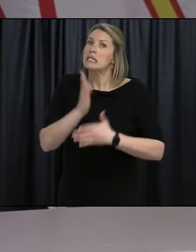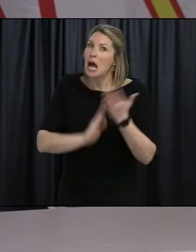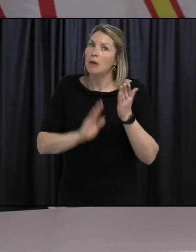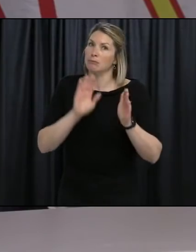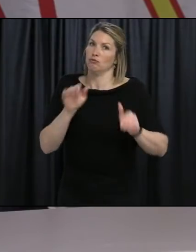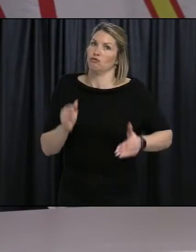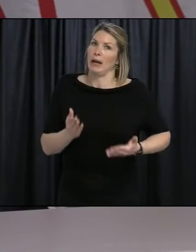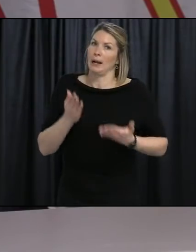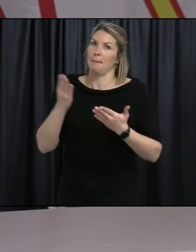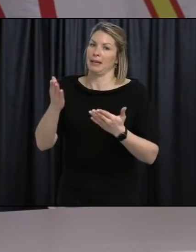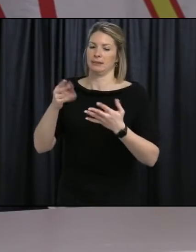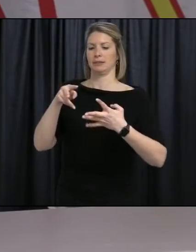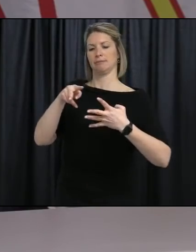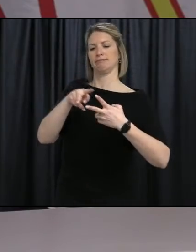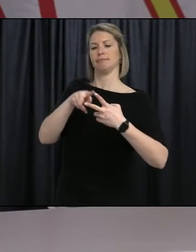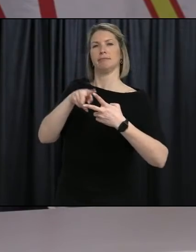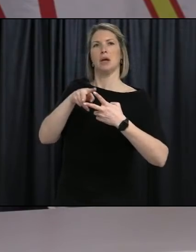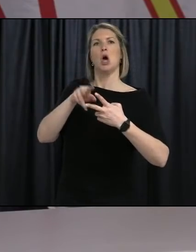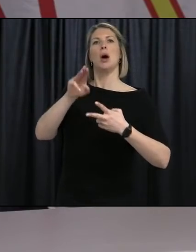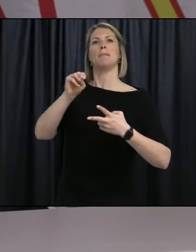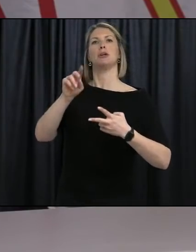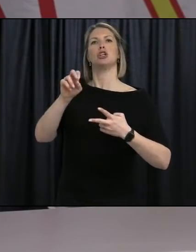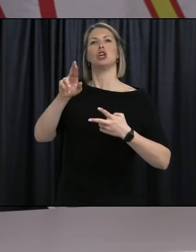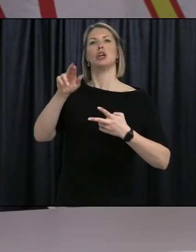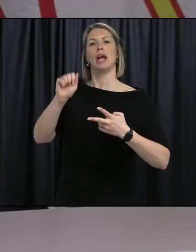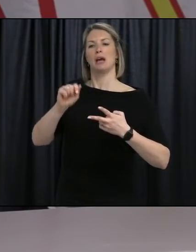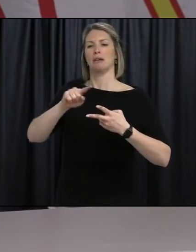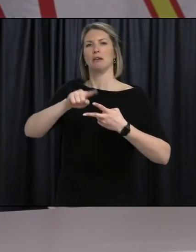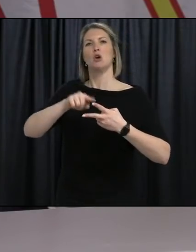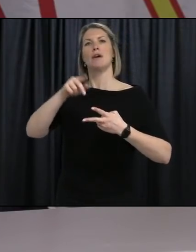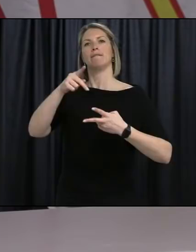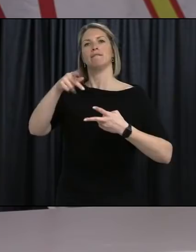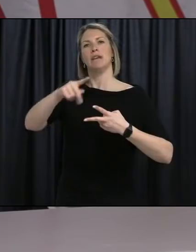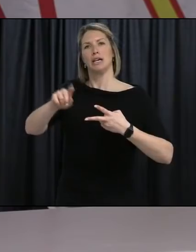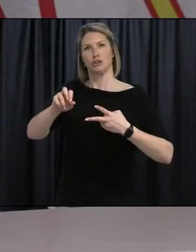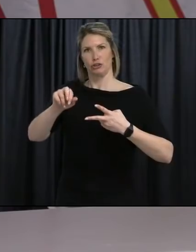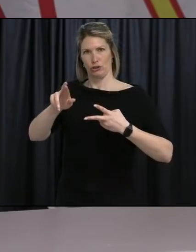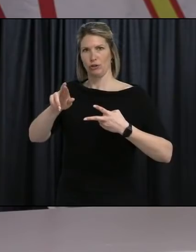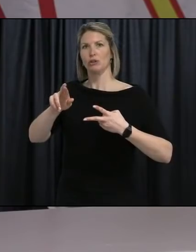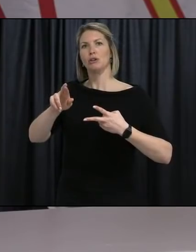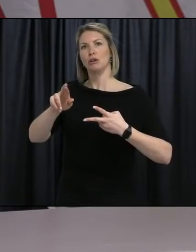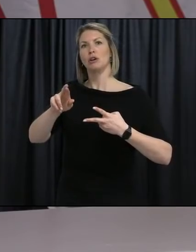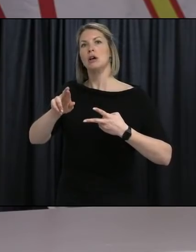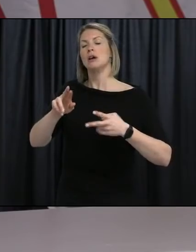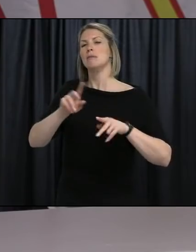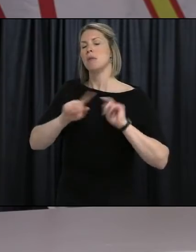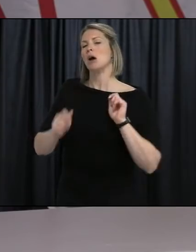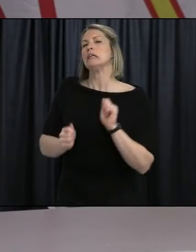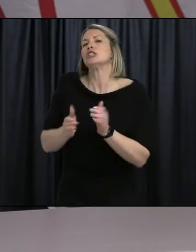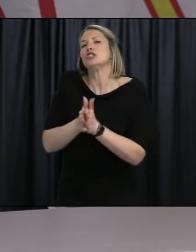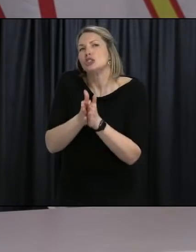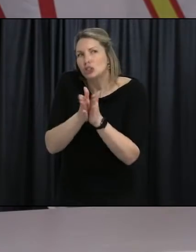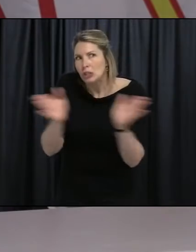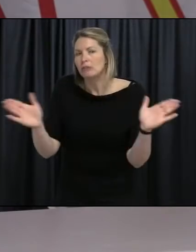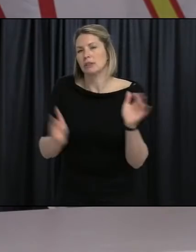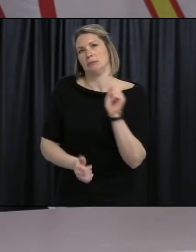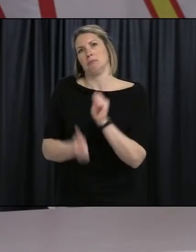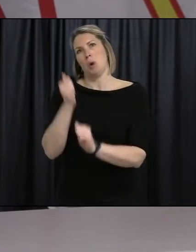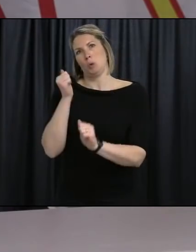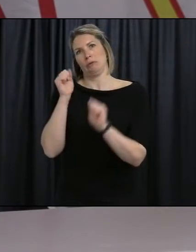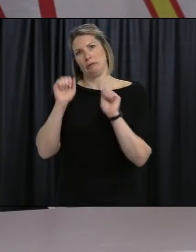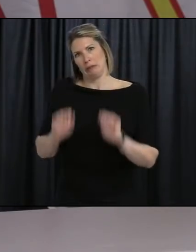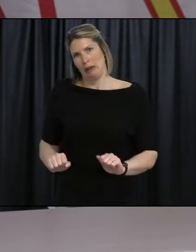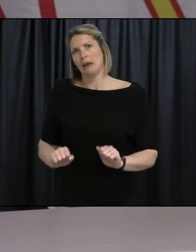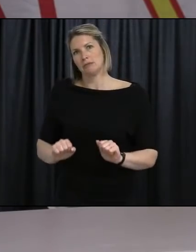mRNA vaccine. But if that's not the case, then anyone in that age group can get the AstraZeneca vaccine. Just